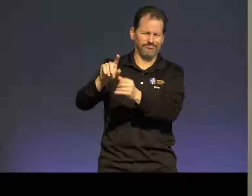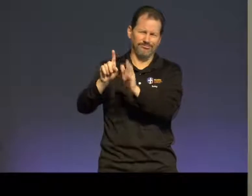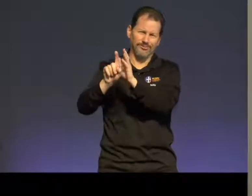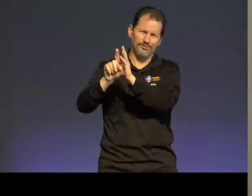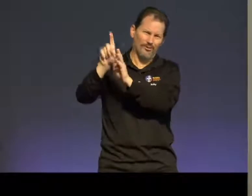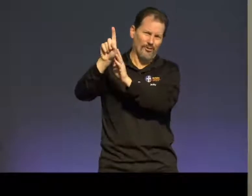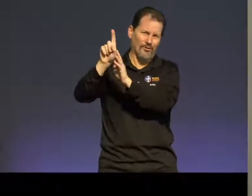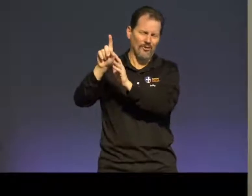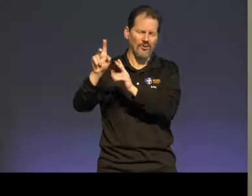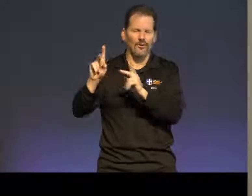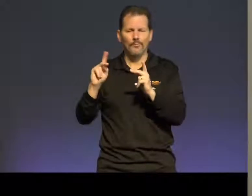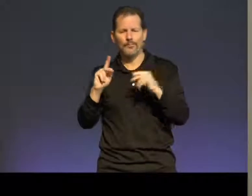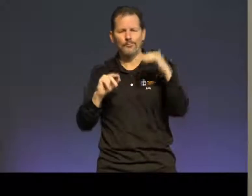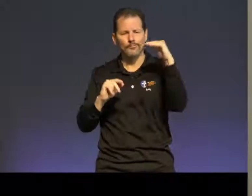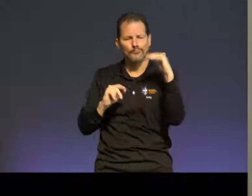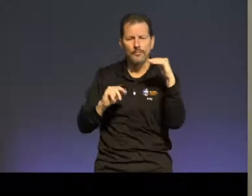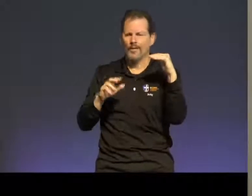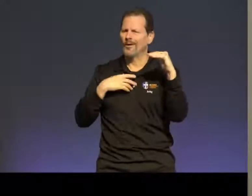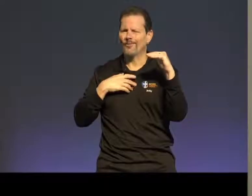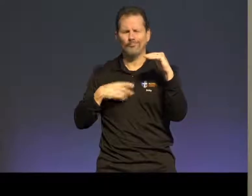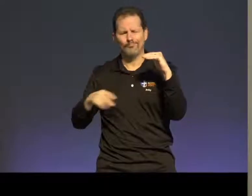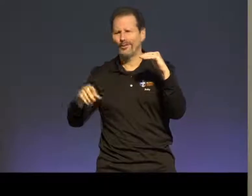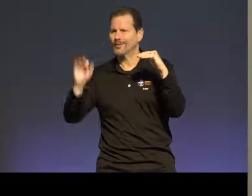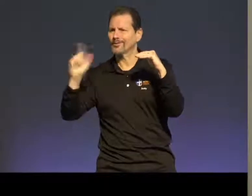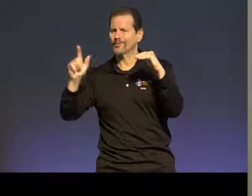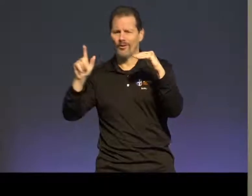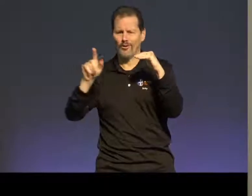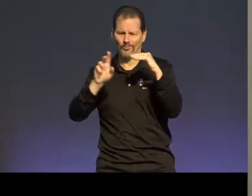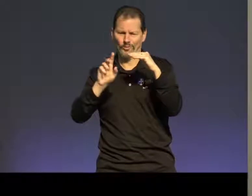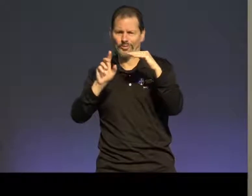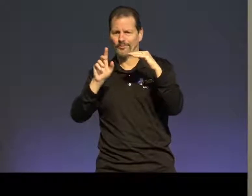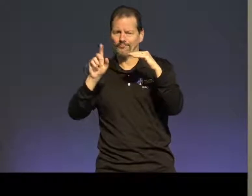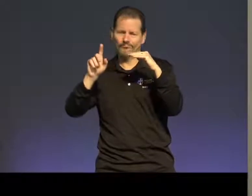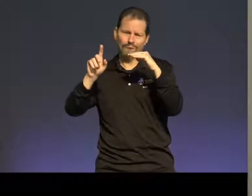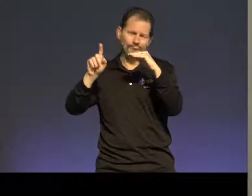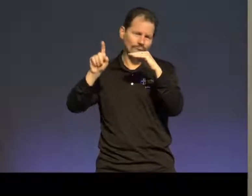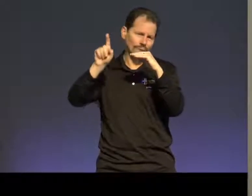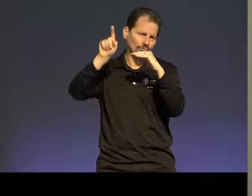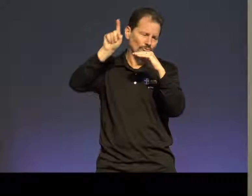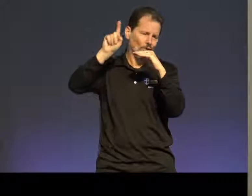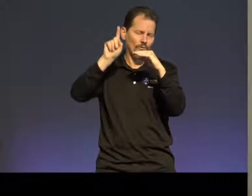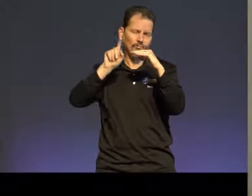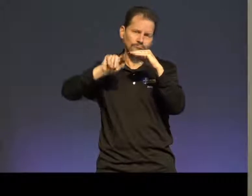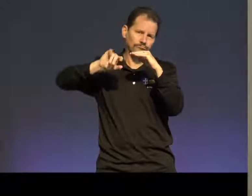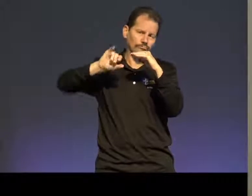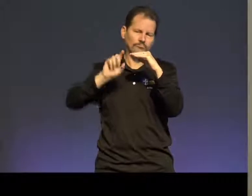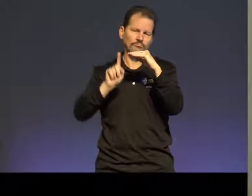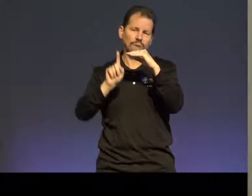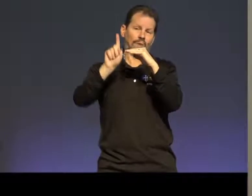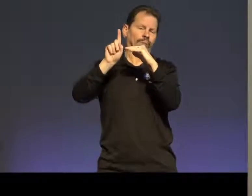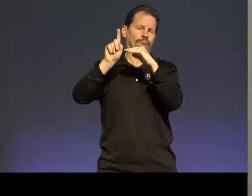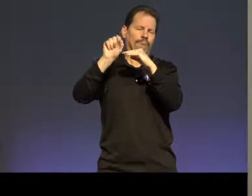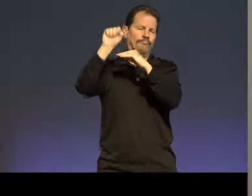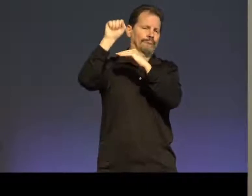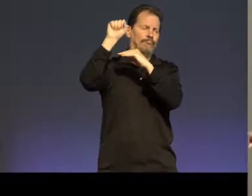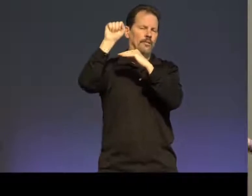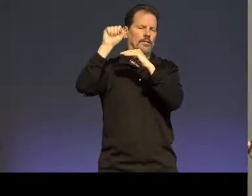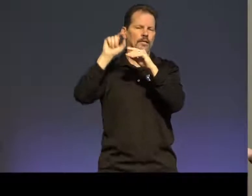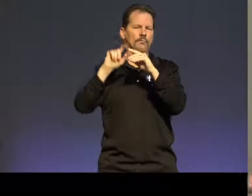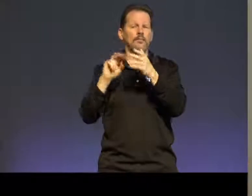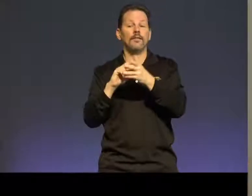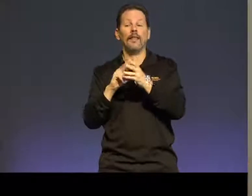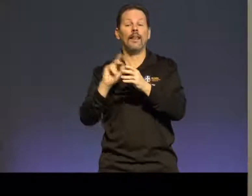above shoulders. You could identify him for his distinctiveness. But by the time all is said and done, Saul started to look just like every other